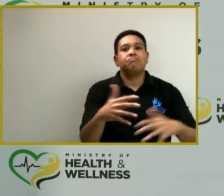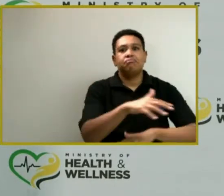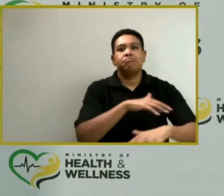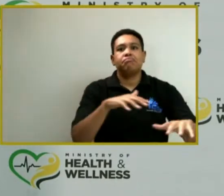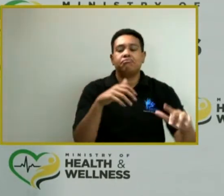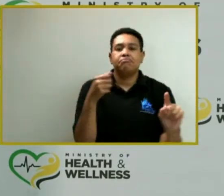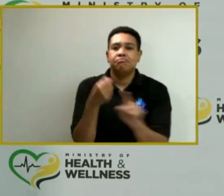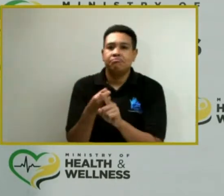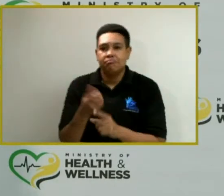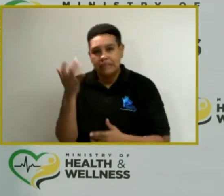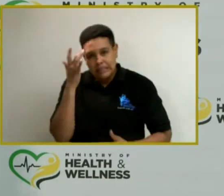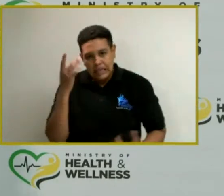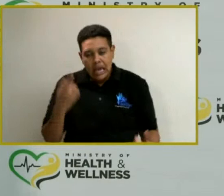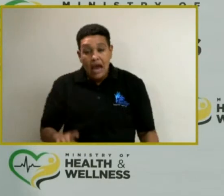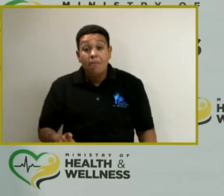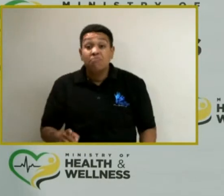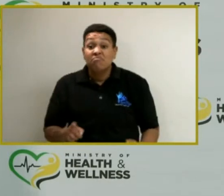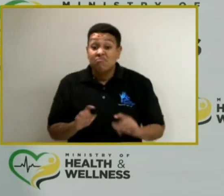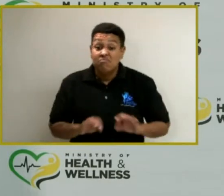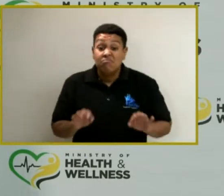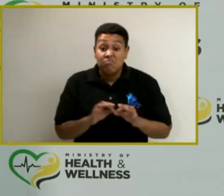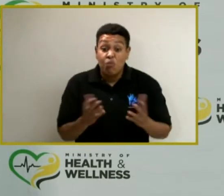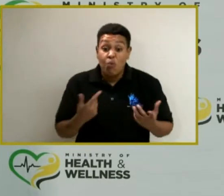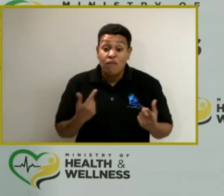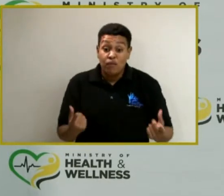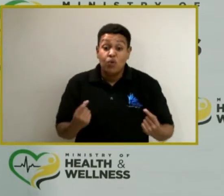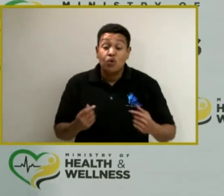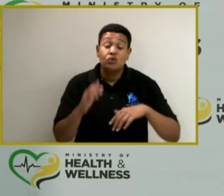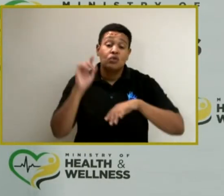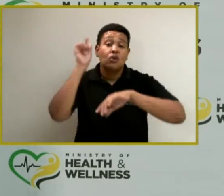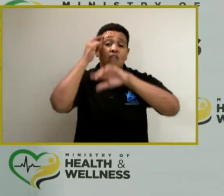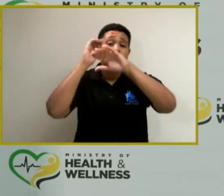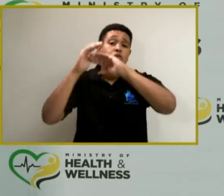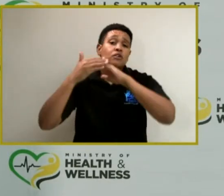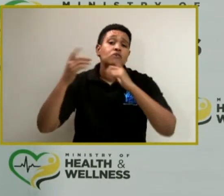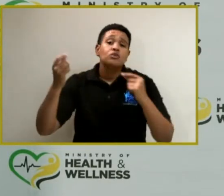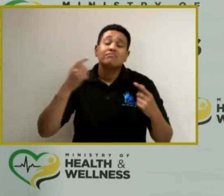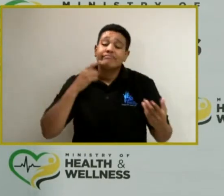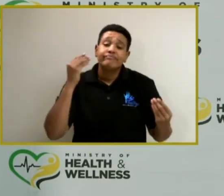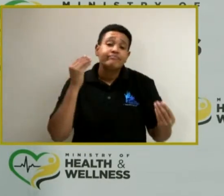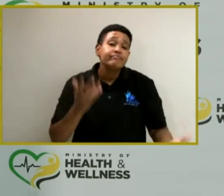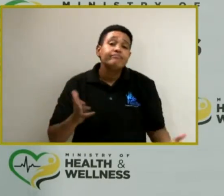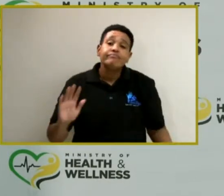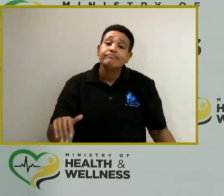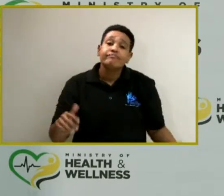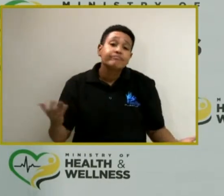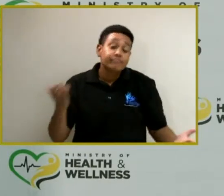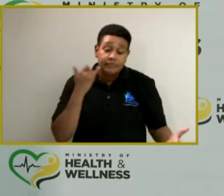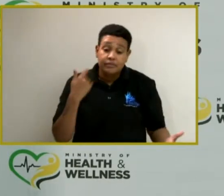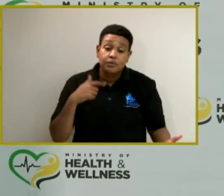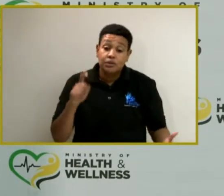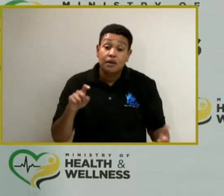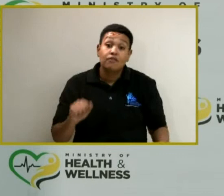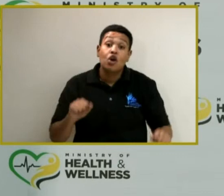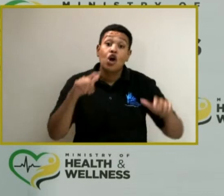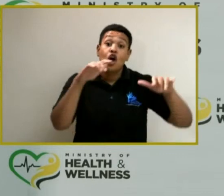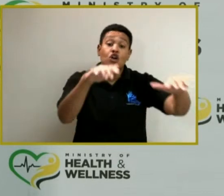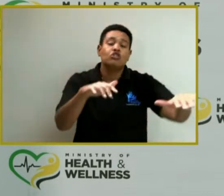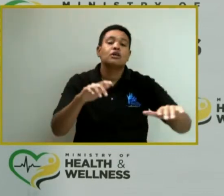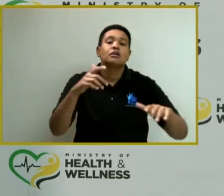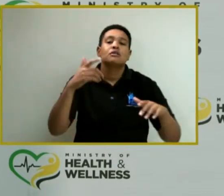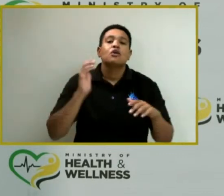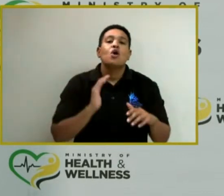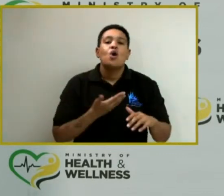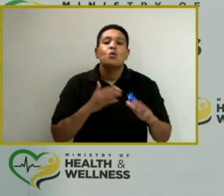And essentially, effectively, what we have done, what the government has done is said, okay, tell you what, if we have to congregate, let it